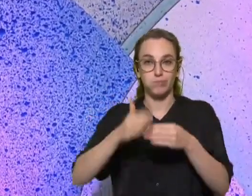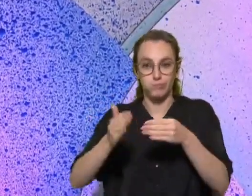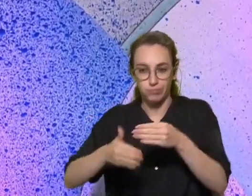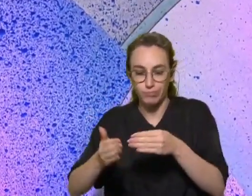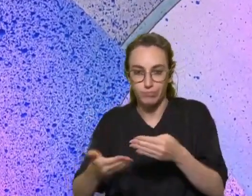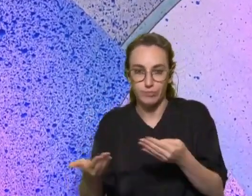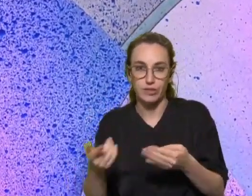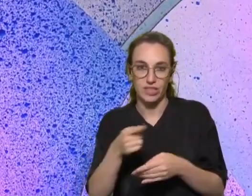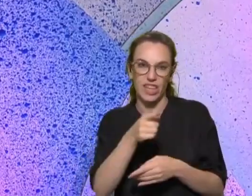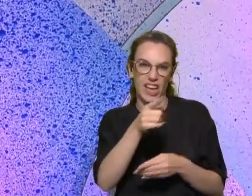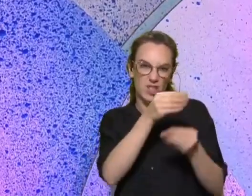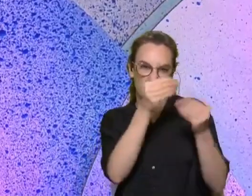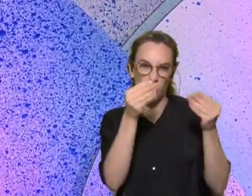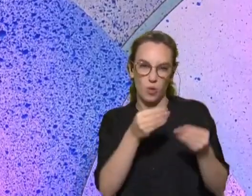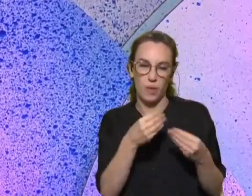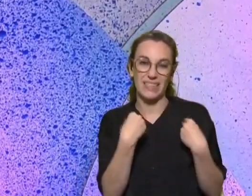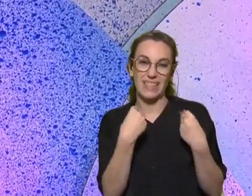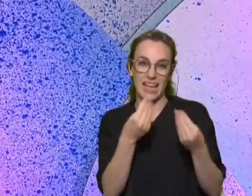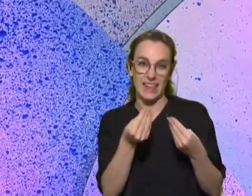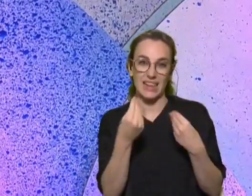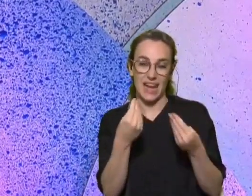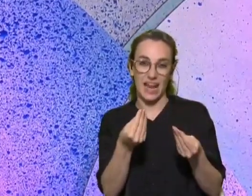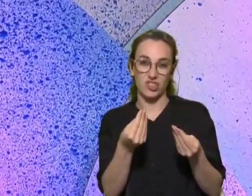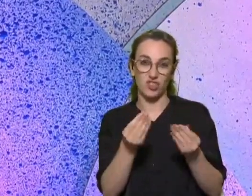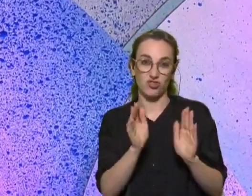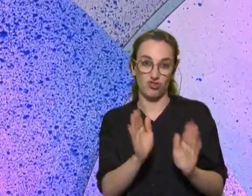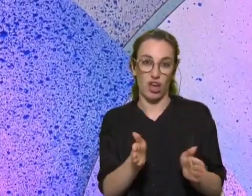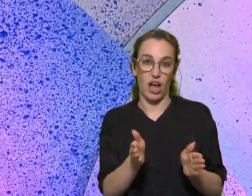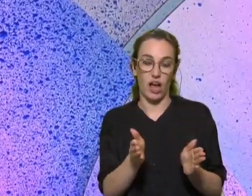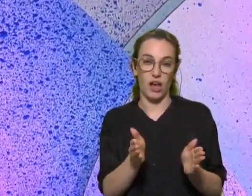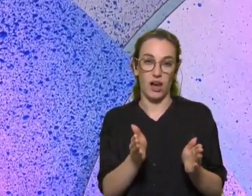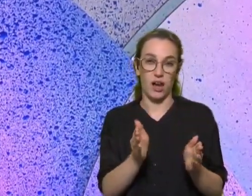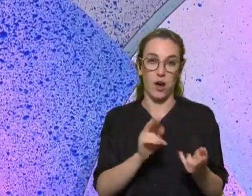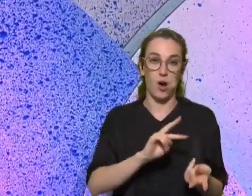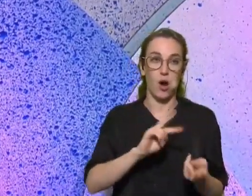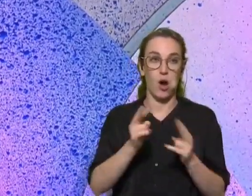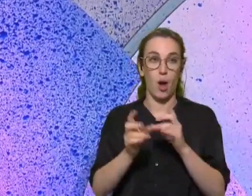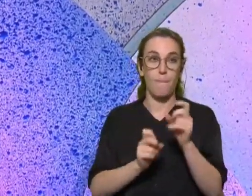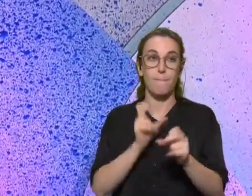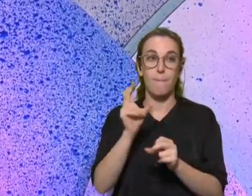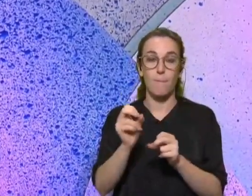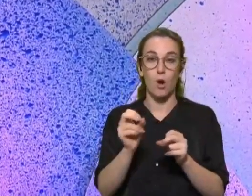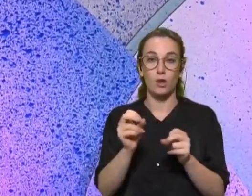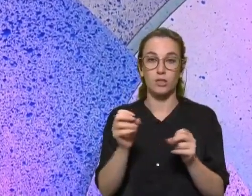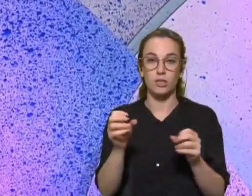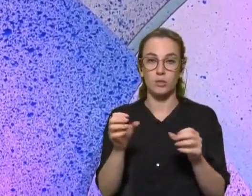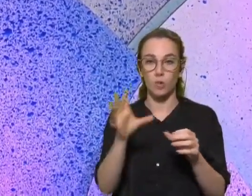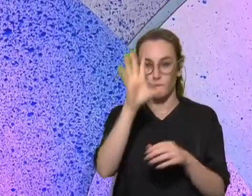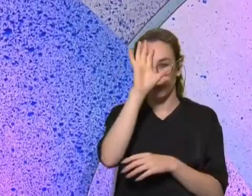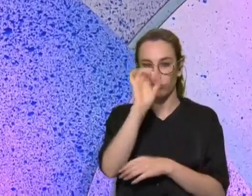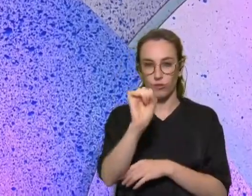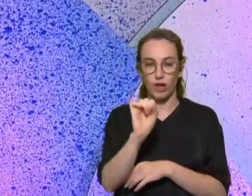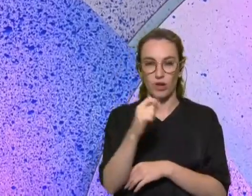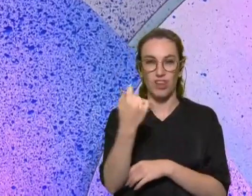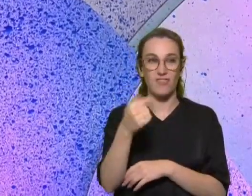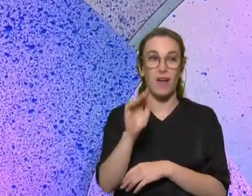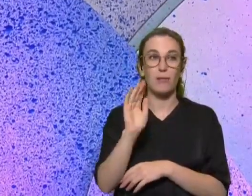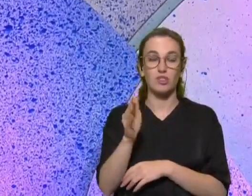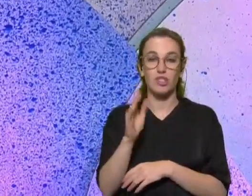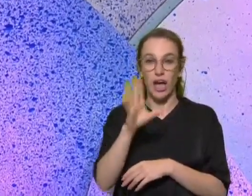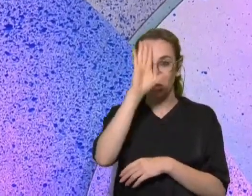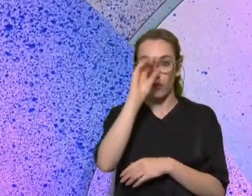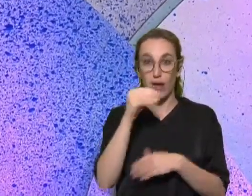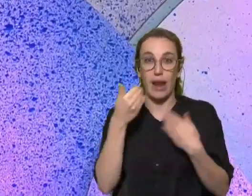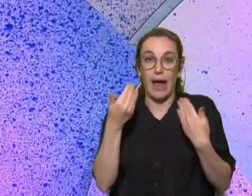You know the events that took place, and these events were handed over to the next government. So we had, from the